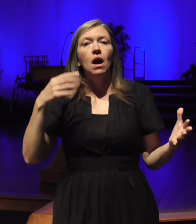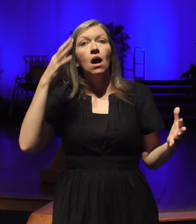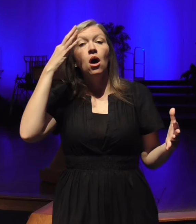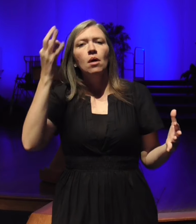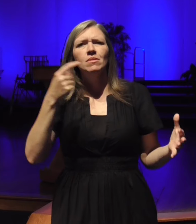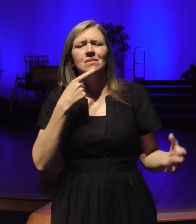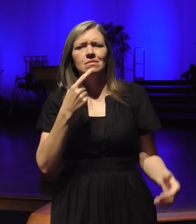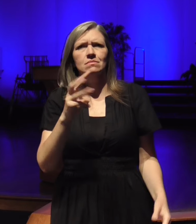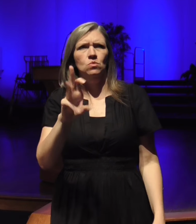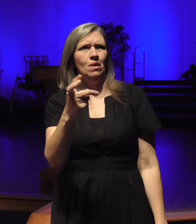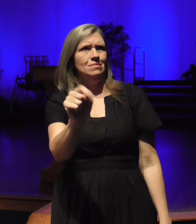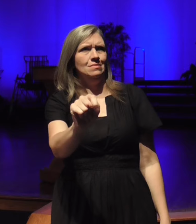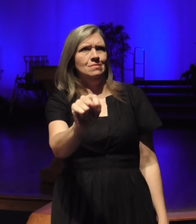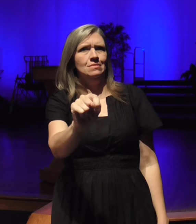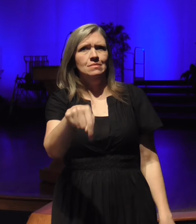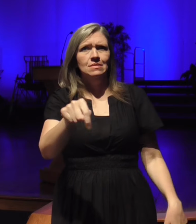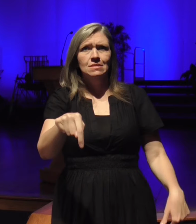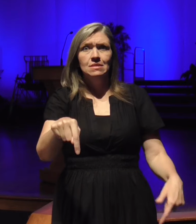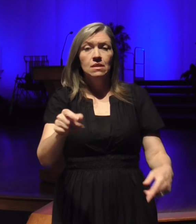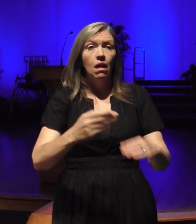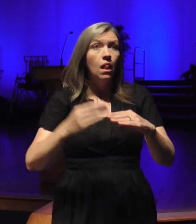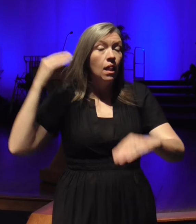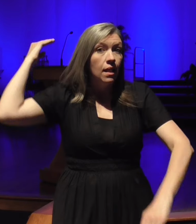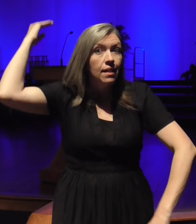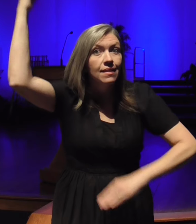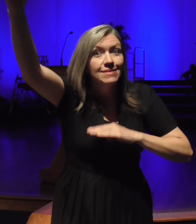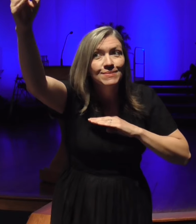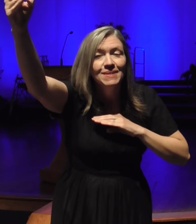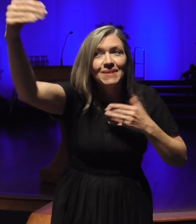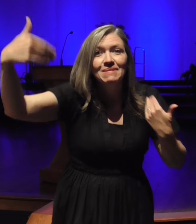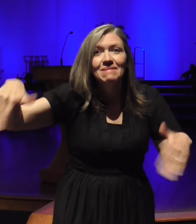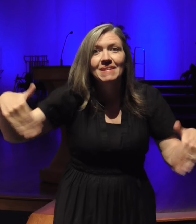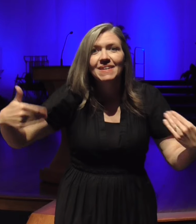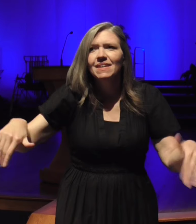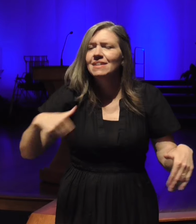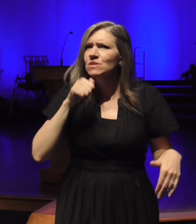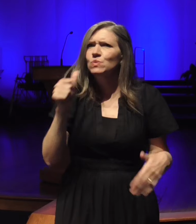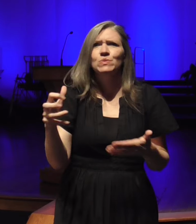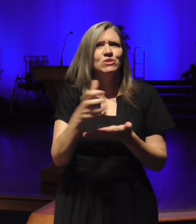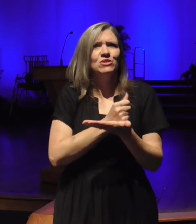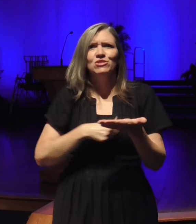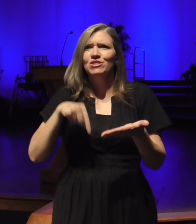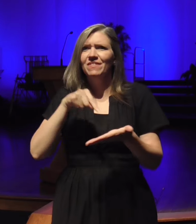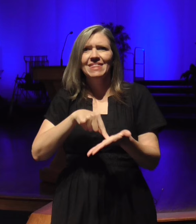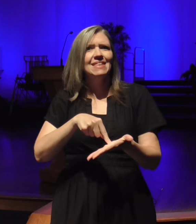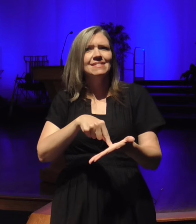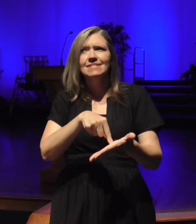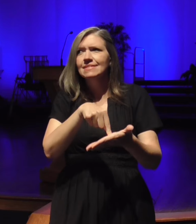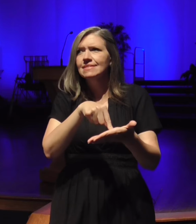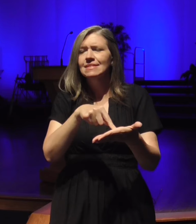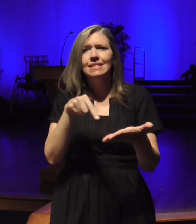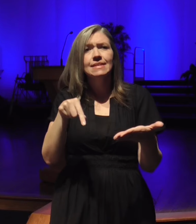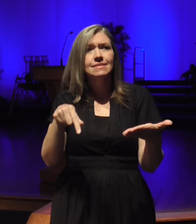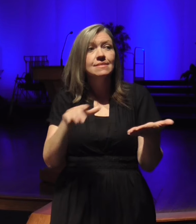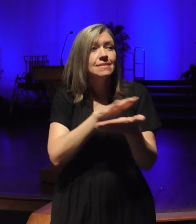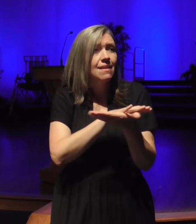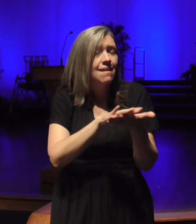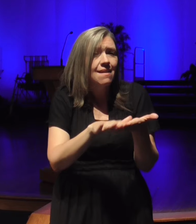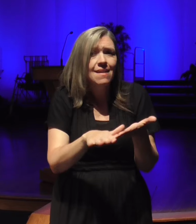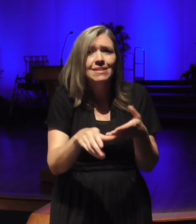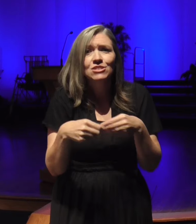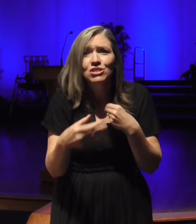And I'd like to share with you the incredible spiritual leader I am. I almost said, "What? This is too